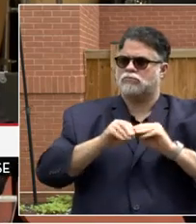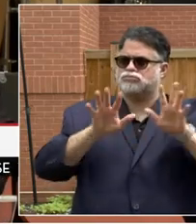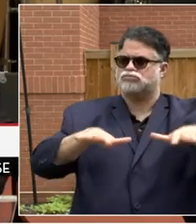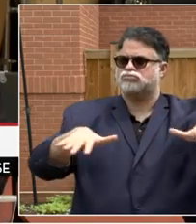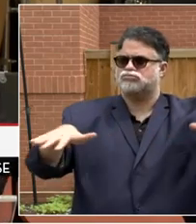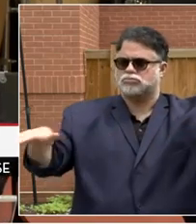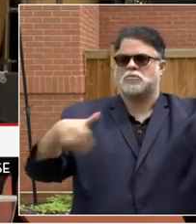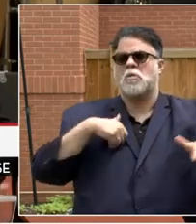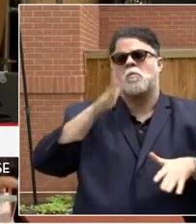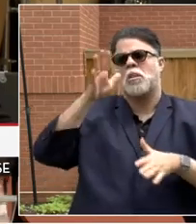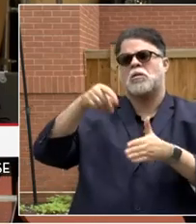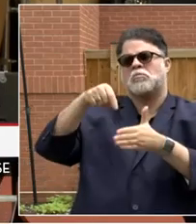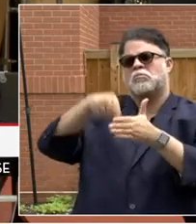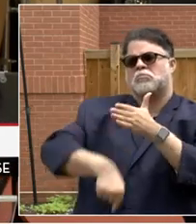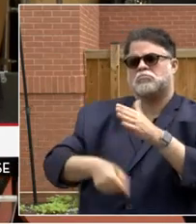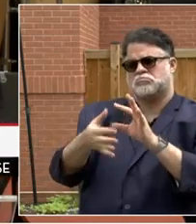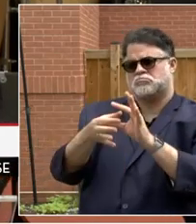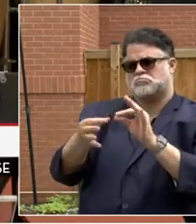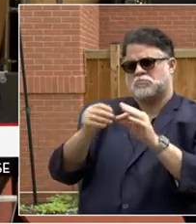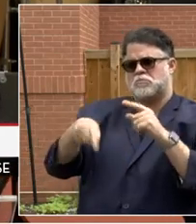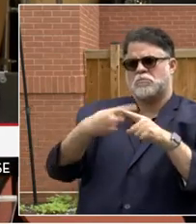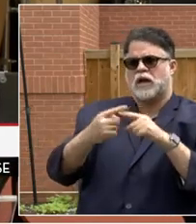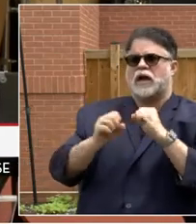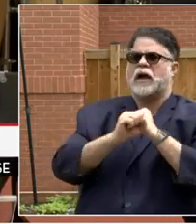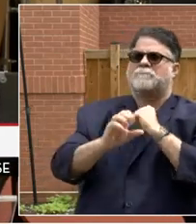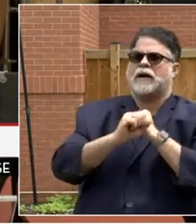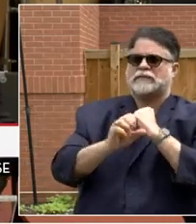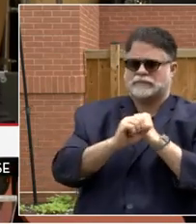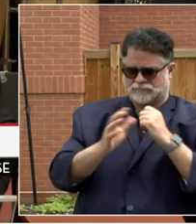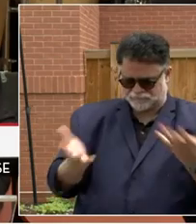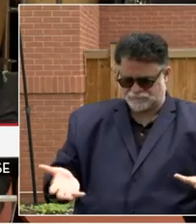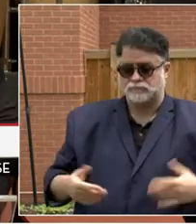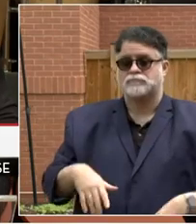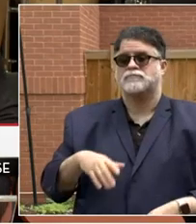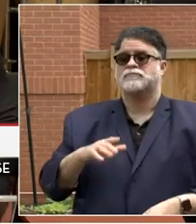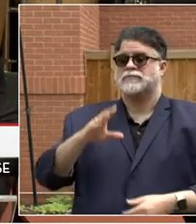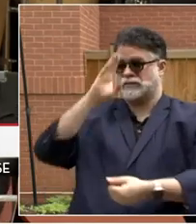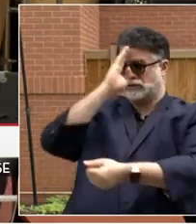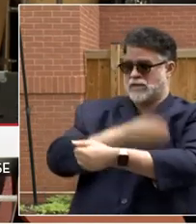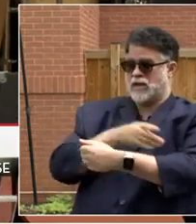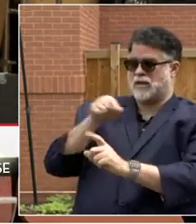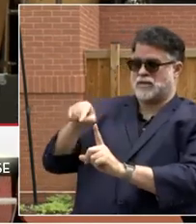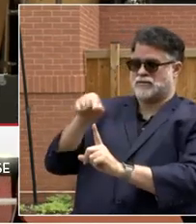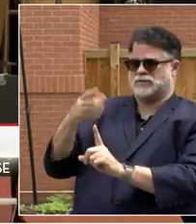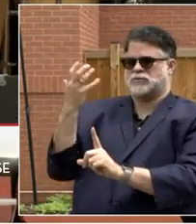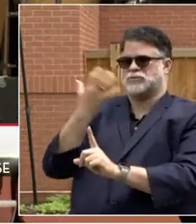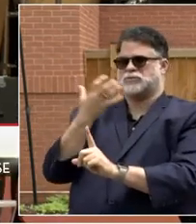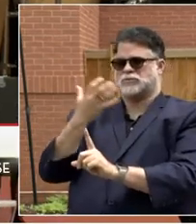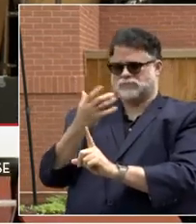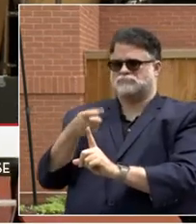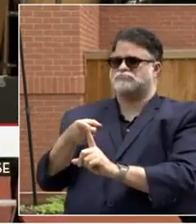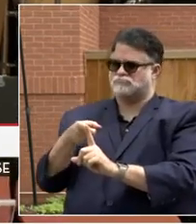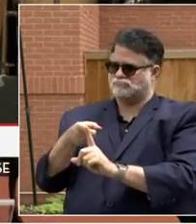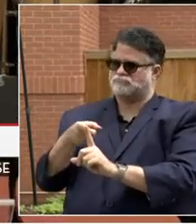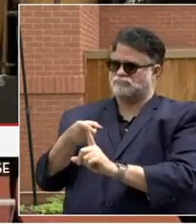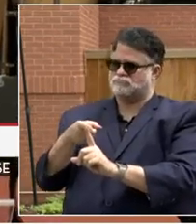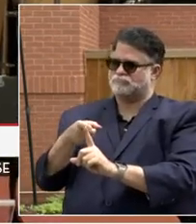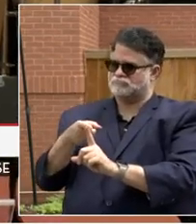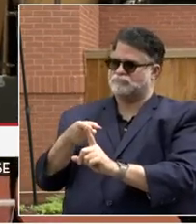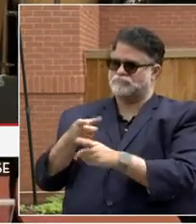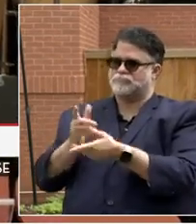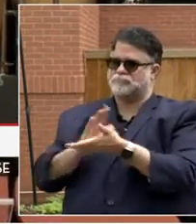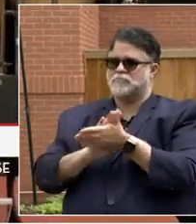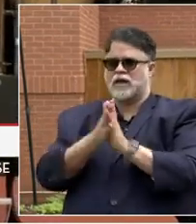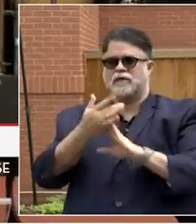campaign. But we have songs coming out. Dana McDaniel is going to make us famous with a peace song in our